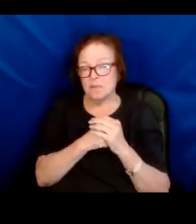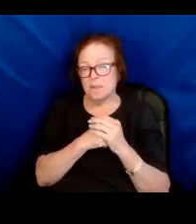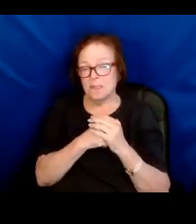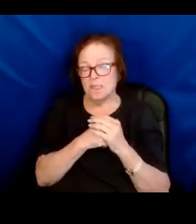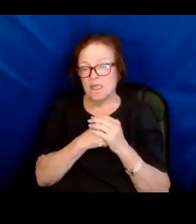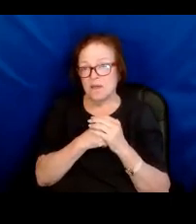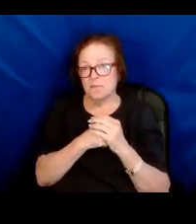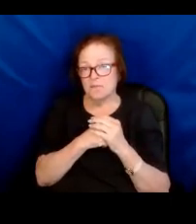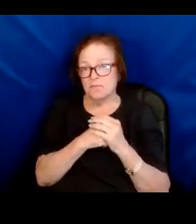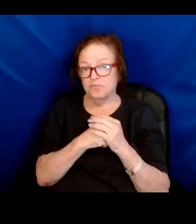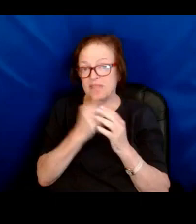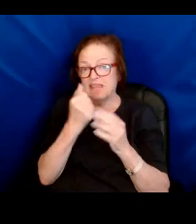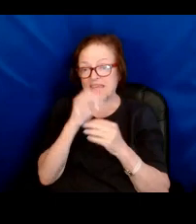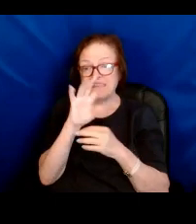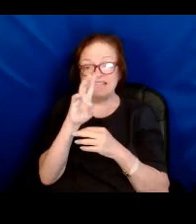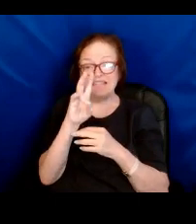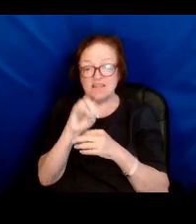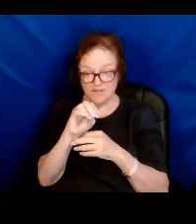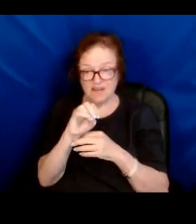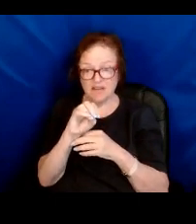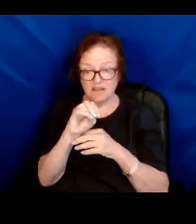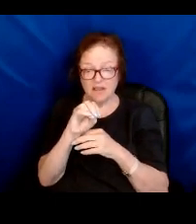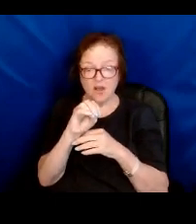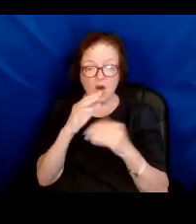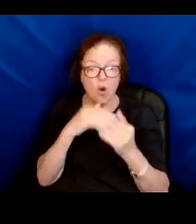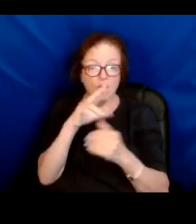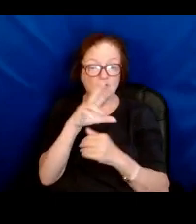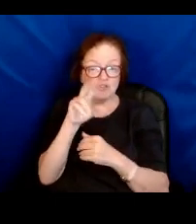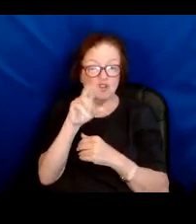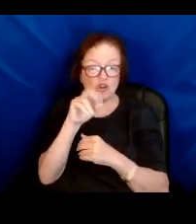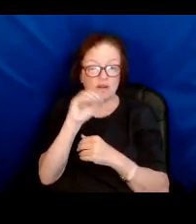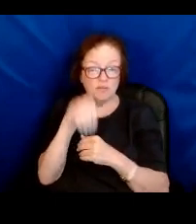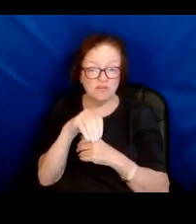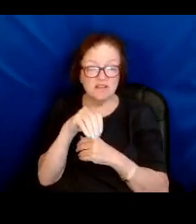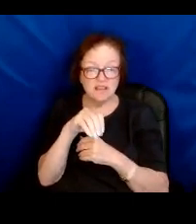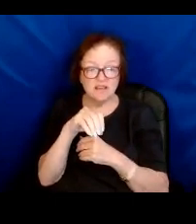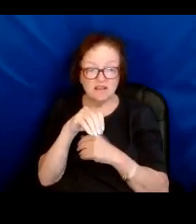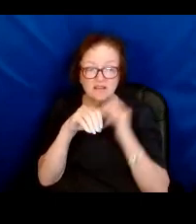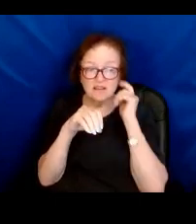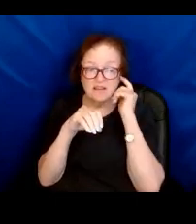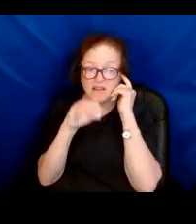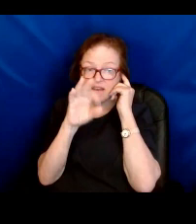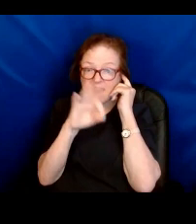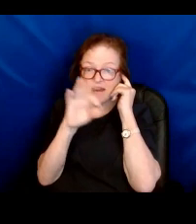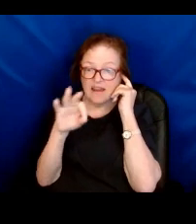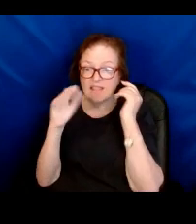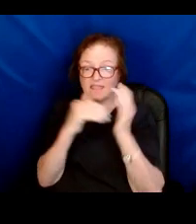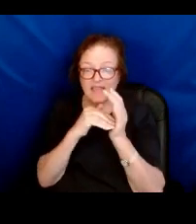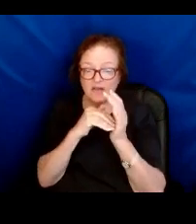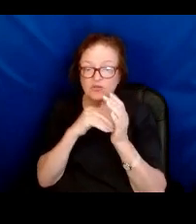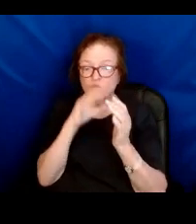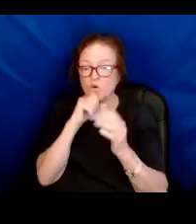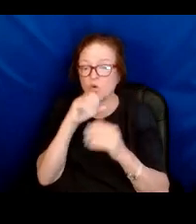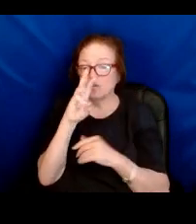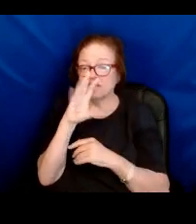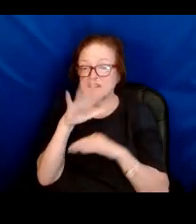in 1970, almost 30%, 99,000 patients in state hospitals were age 65 and